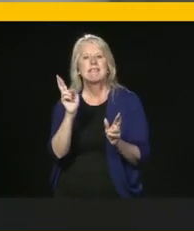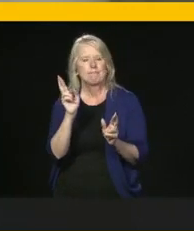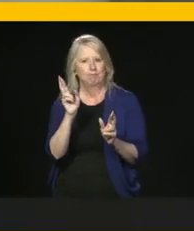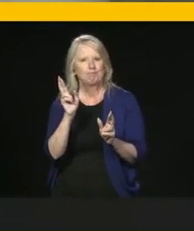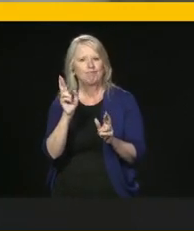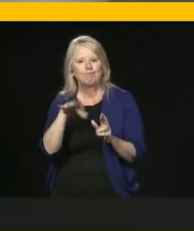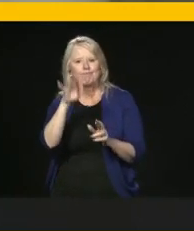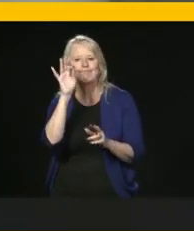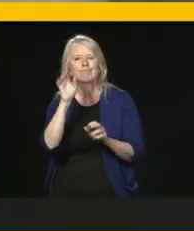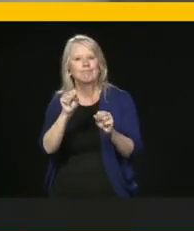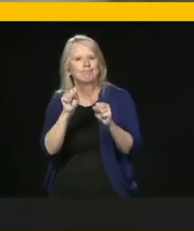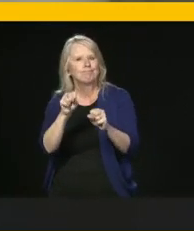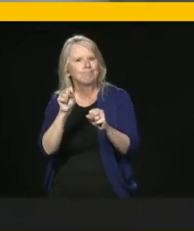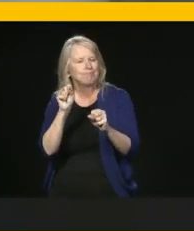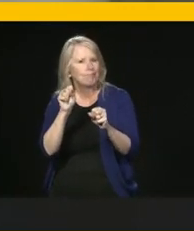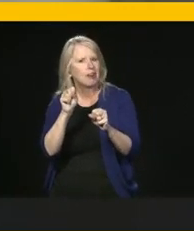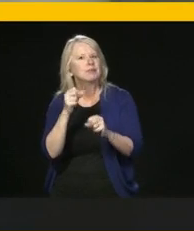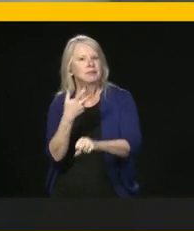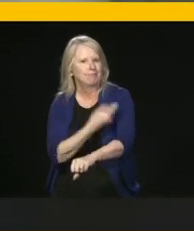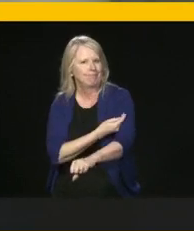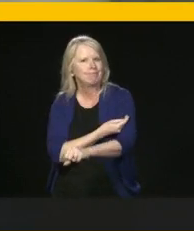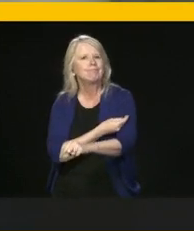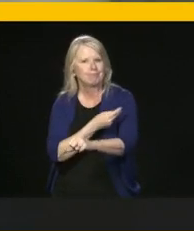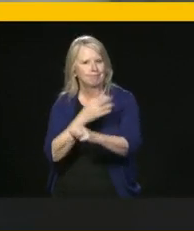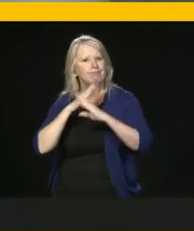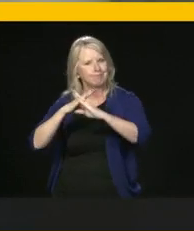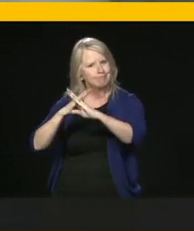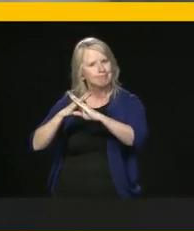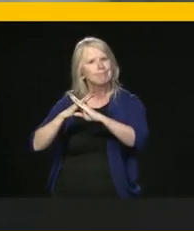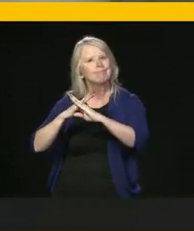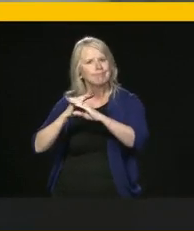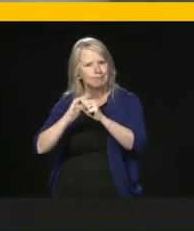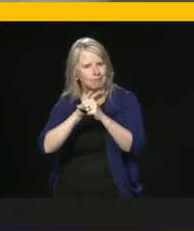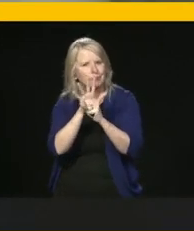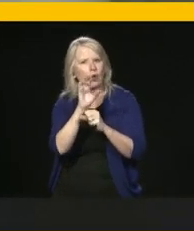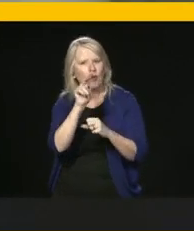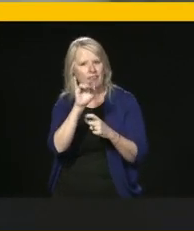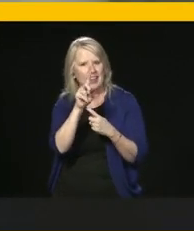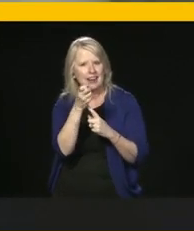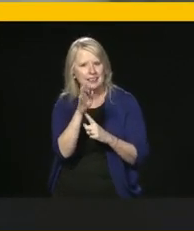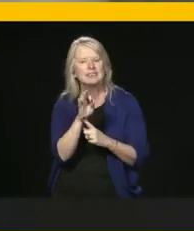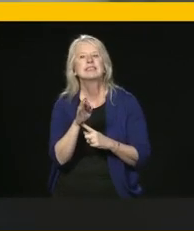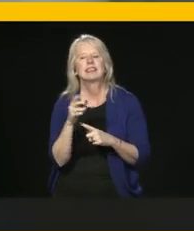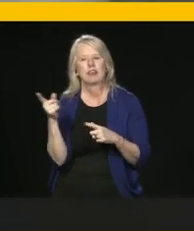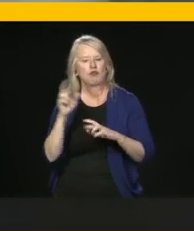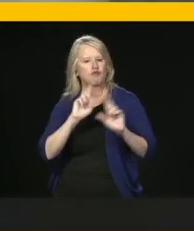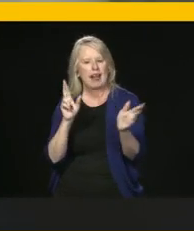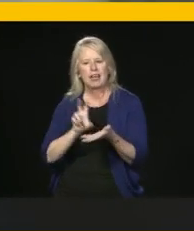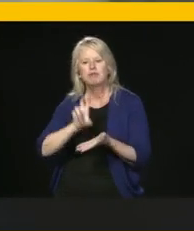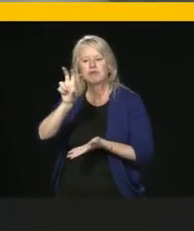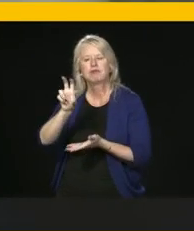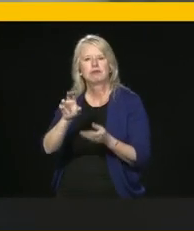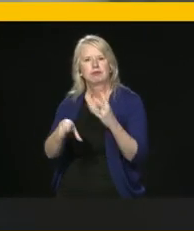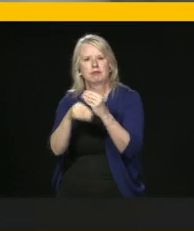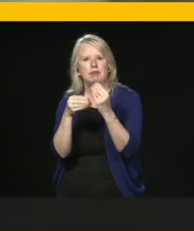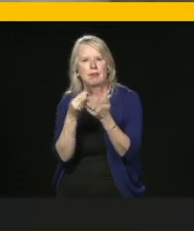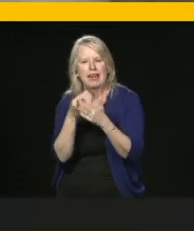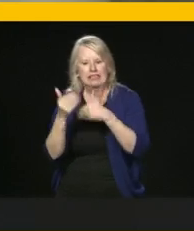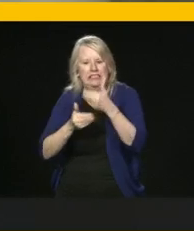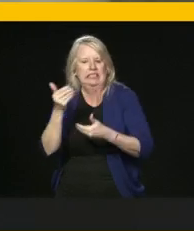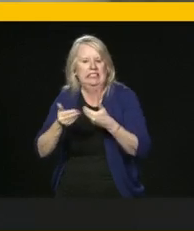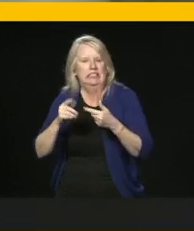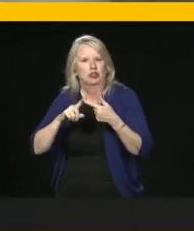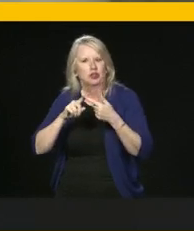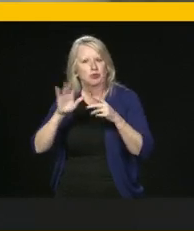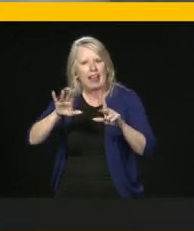COVID-19. They will receive funds to accelerate its their clinical trials and to accelerate